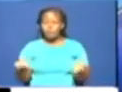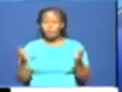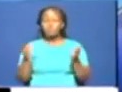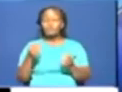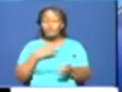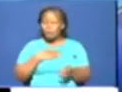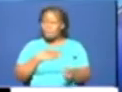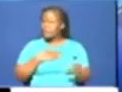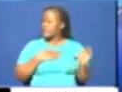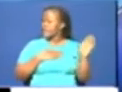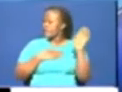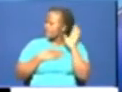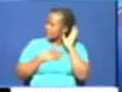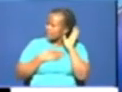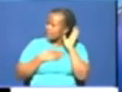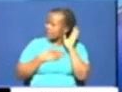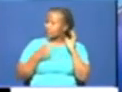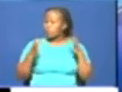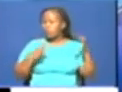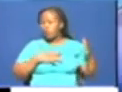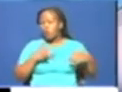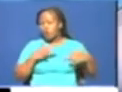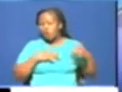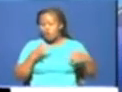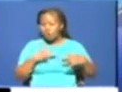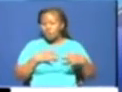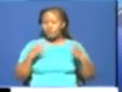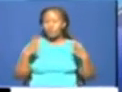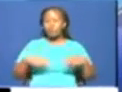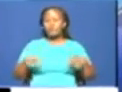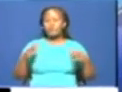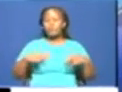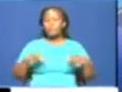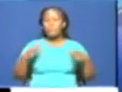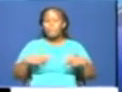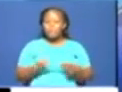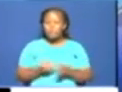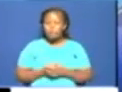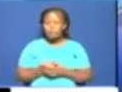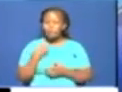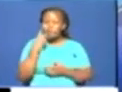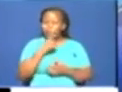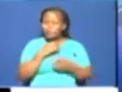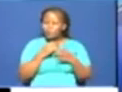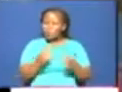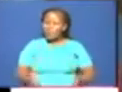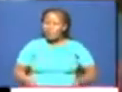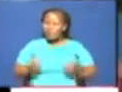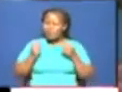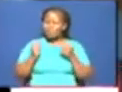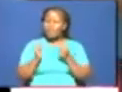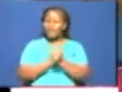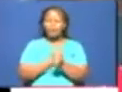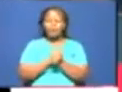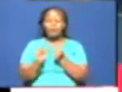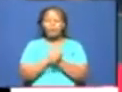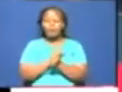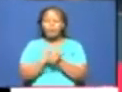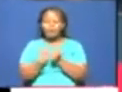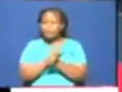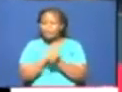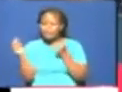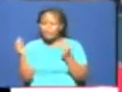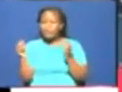to concerns of residents whose livelihoods are being destroyed by cartels